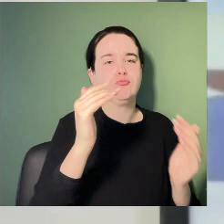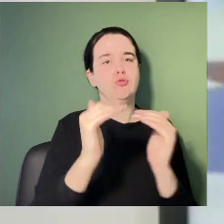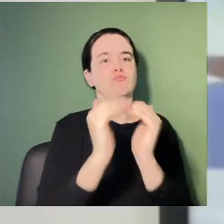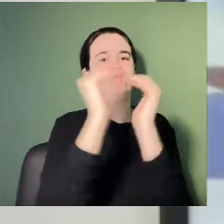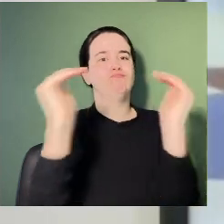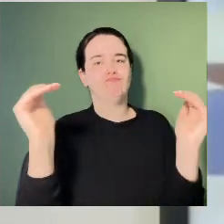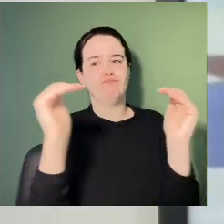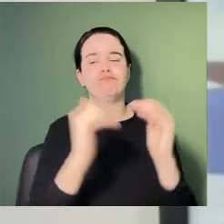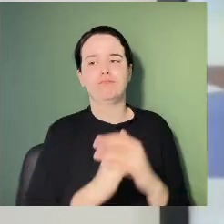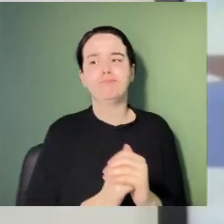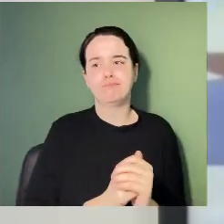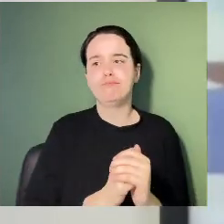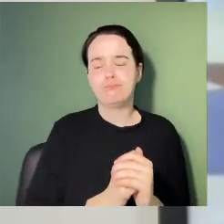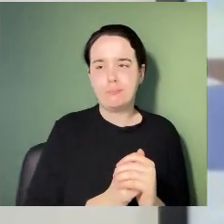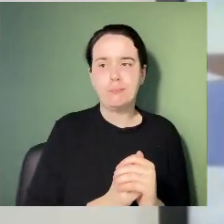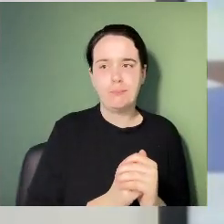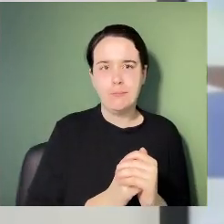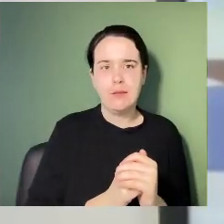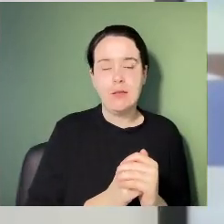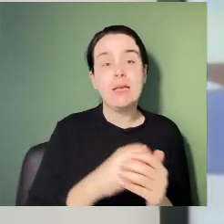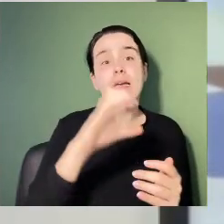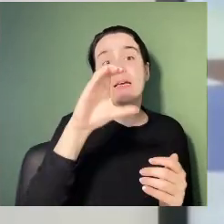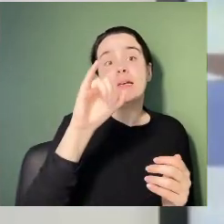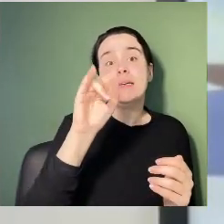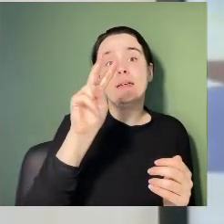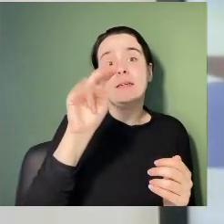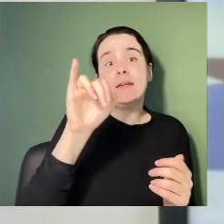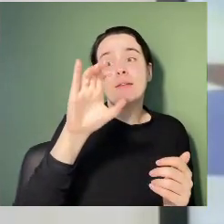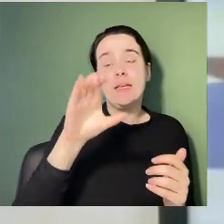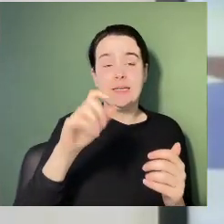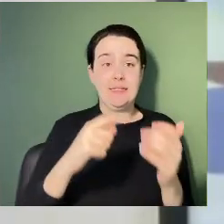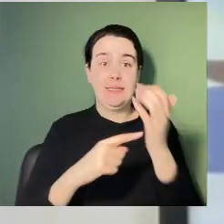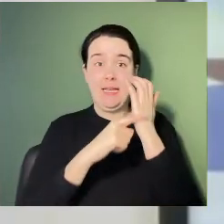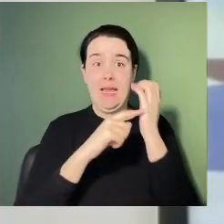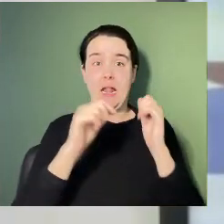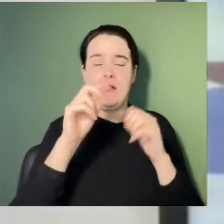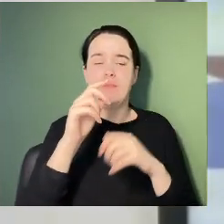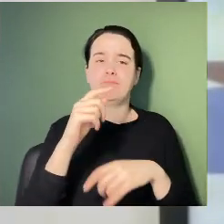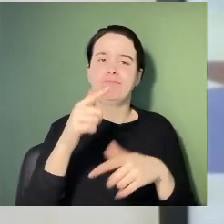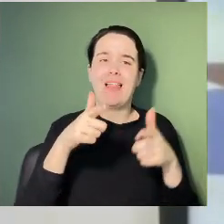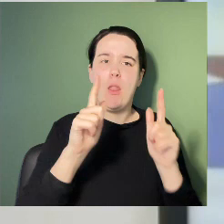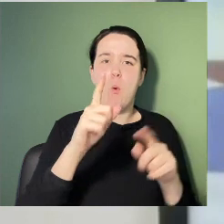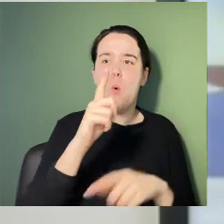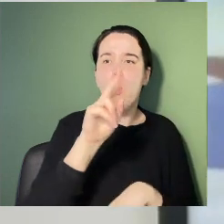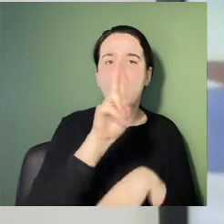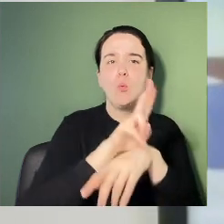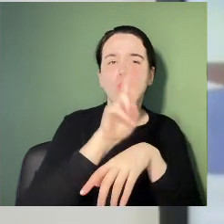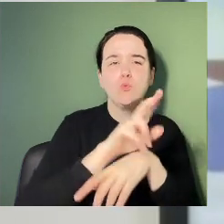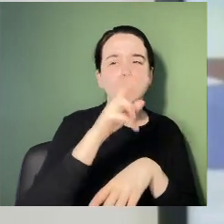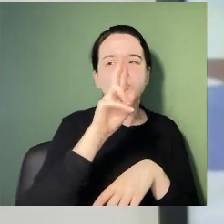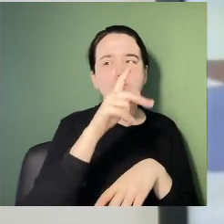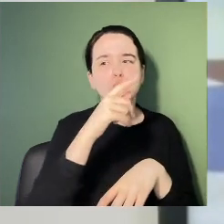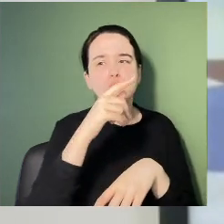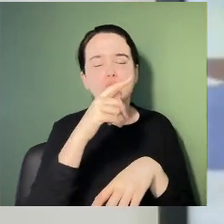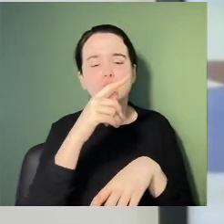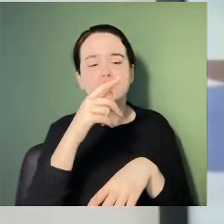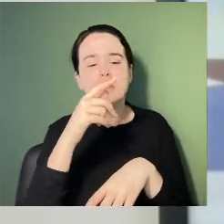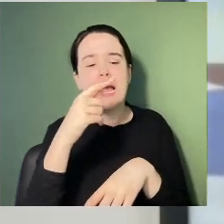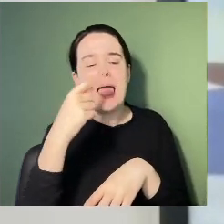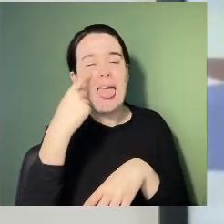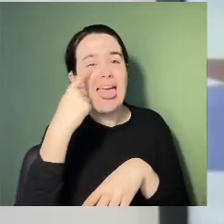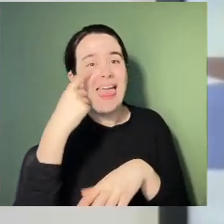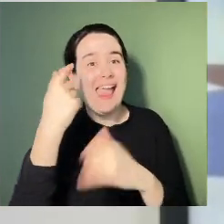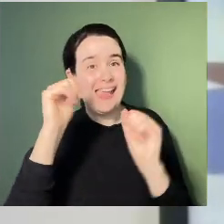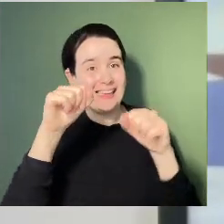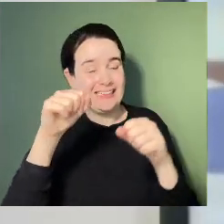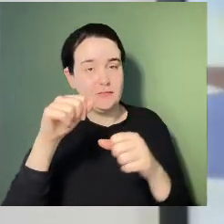tool allows users to see who is privately funding our political parties. So